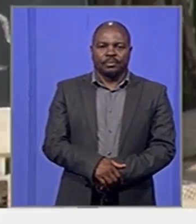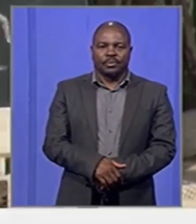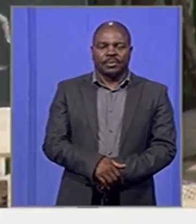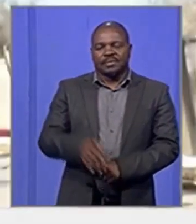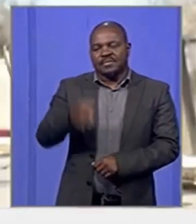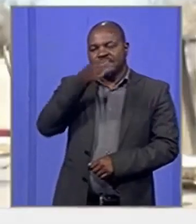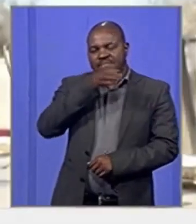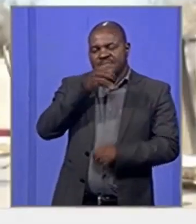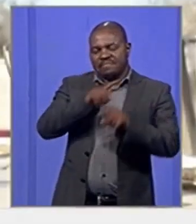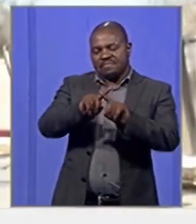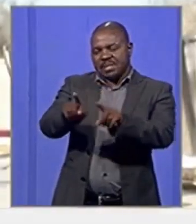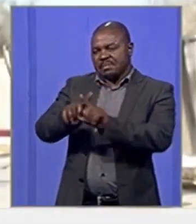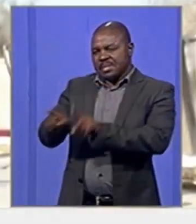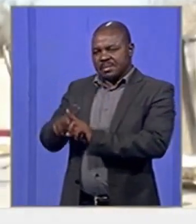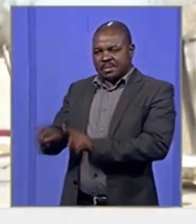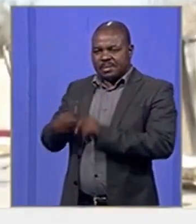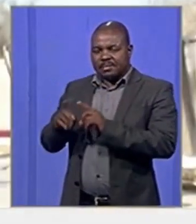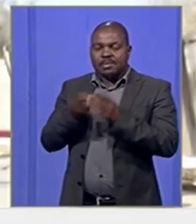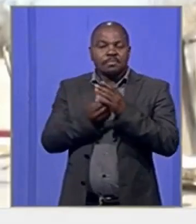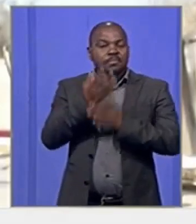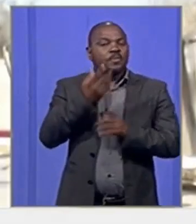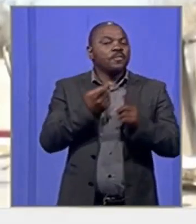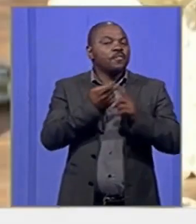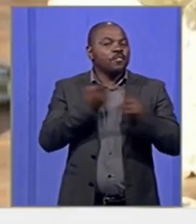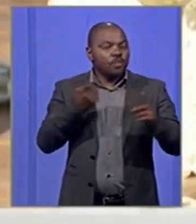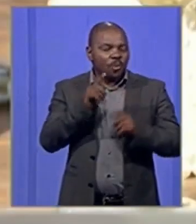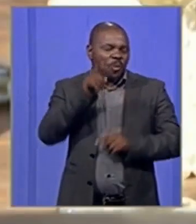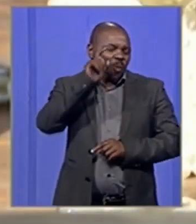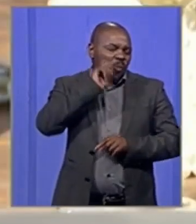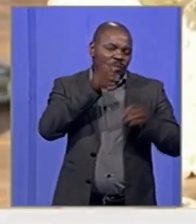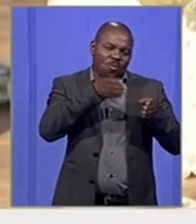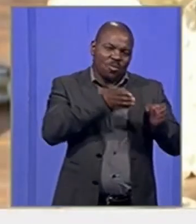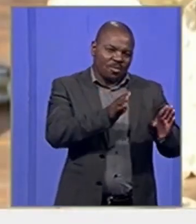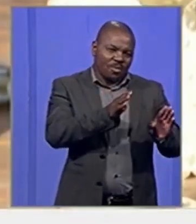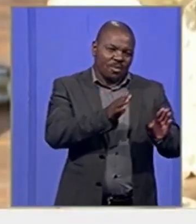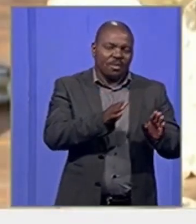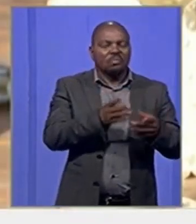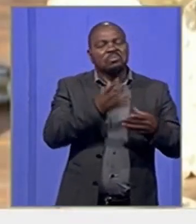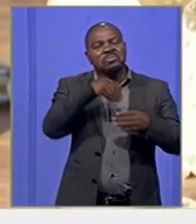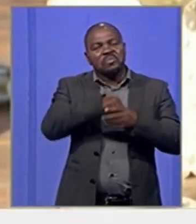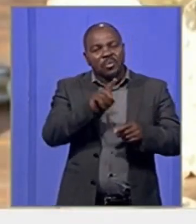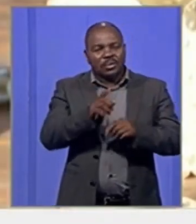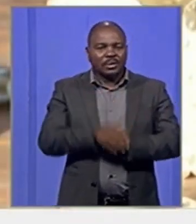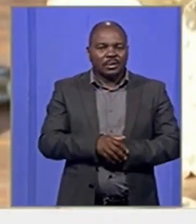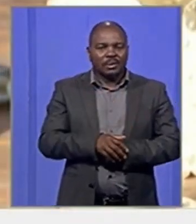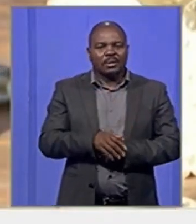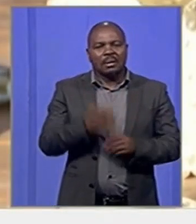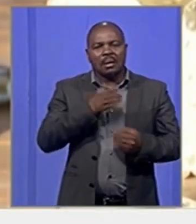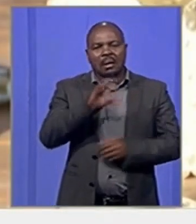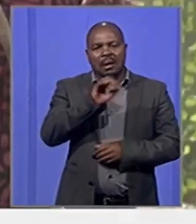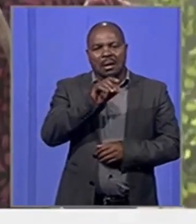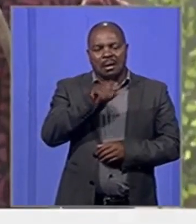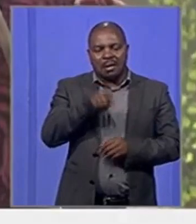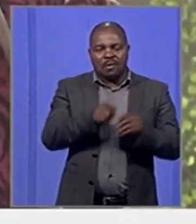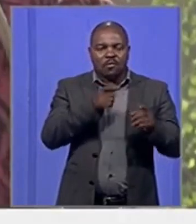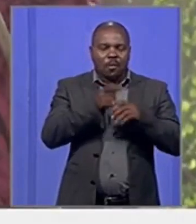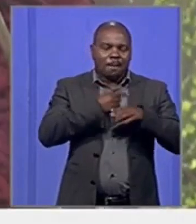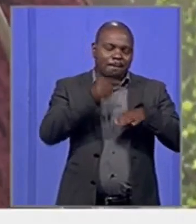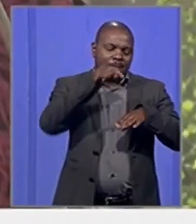Majalwa a farologaneng a dirilweng ka mekgwa ya bogologolo e akaretsang go dira khadi eno ya